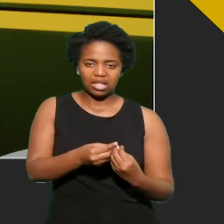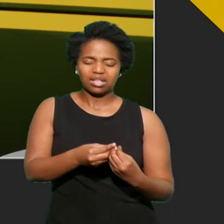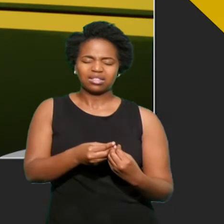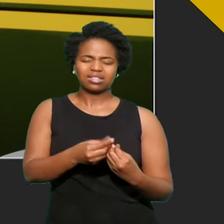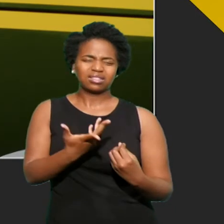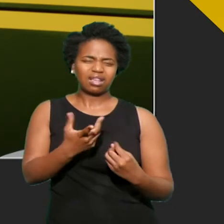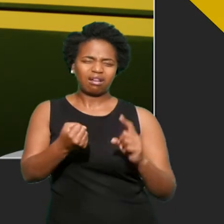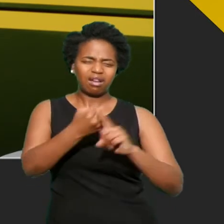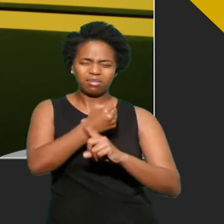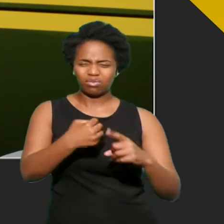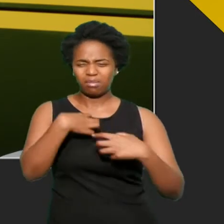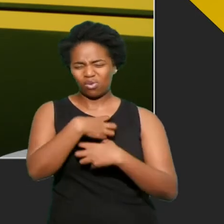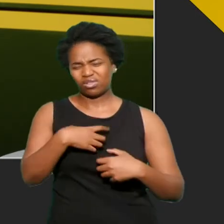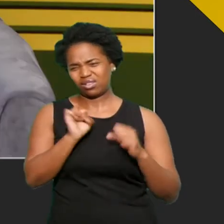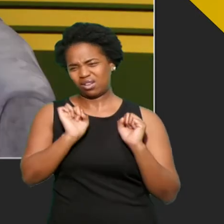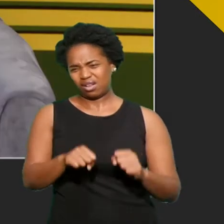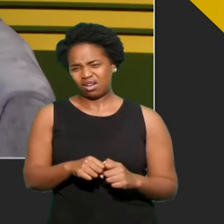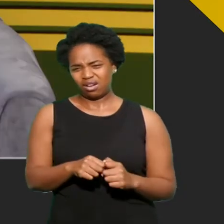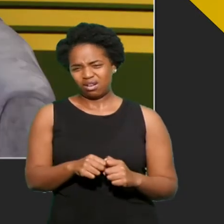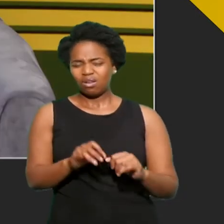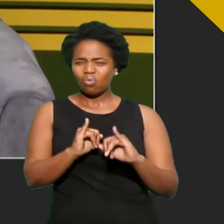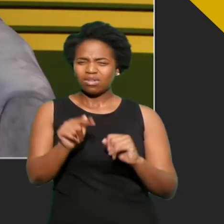verbally abusing you emotionally. And I mean if somebody